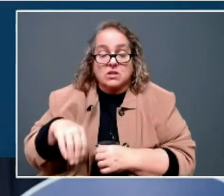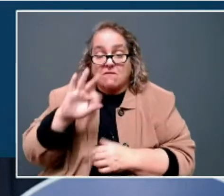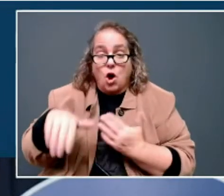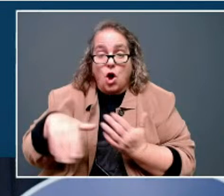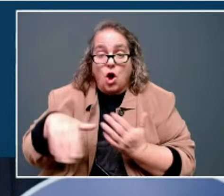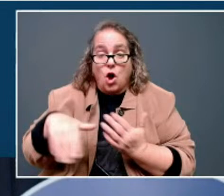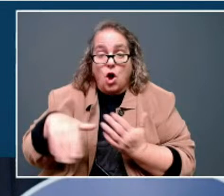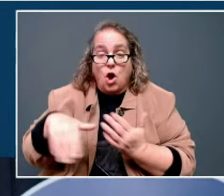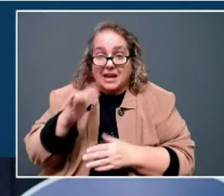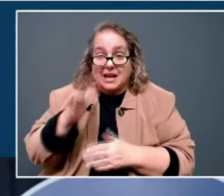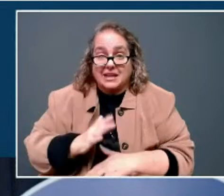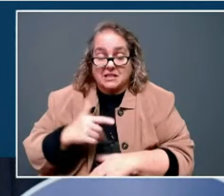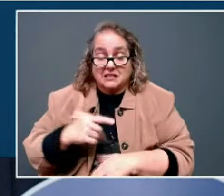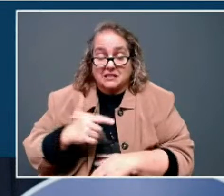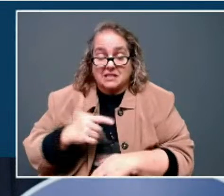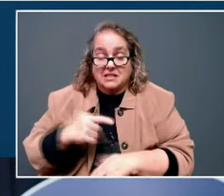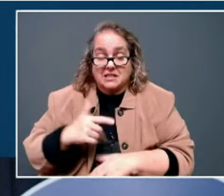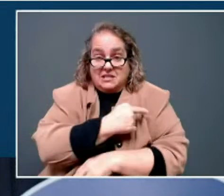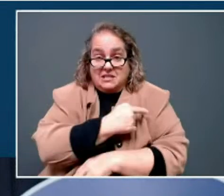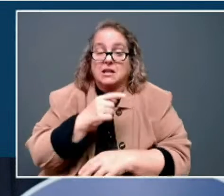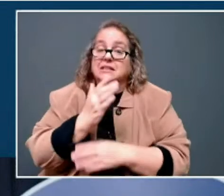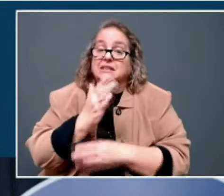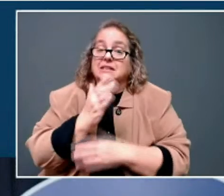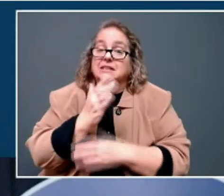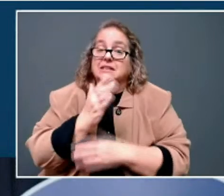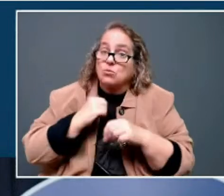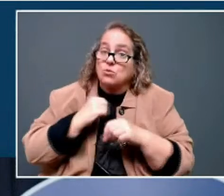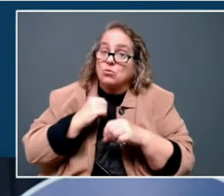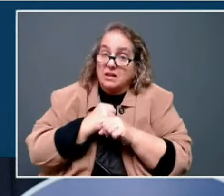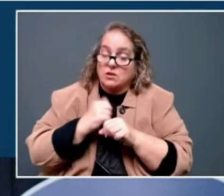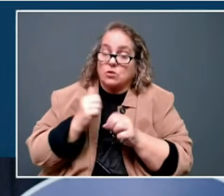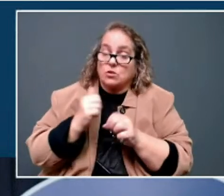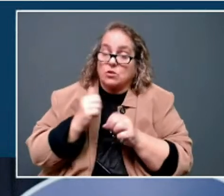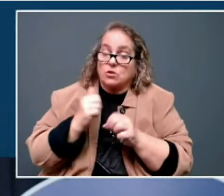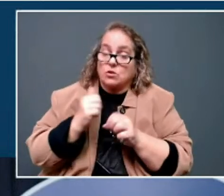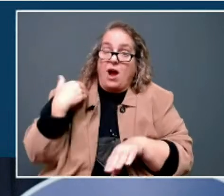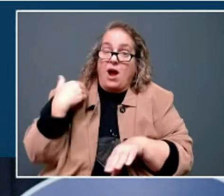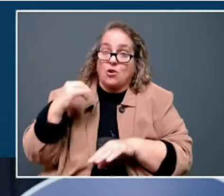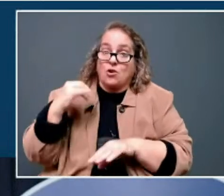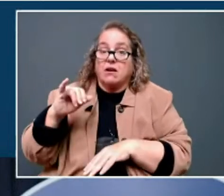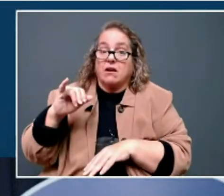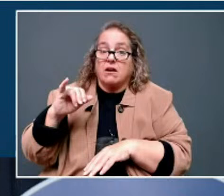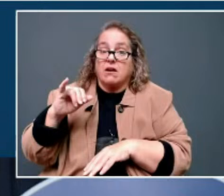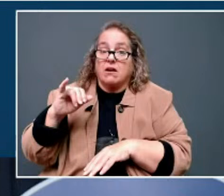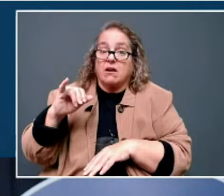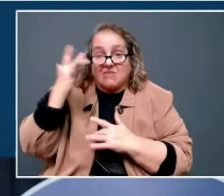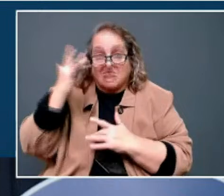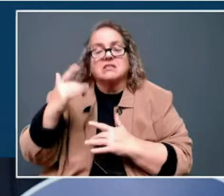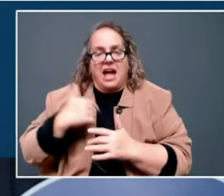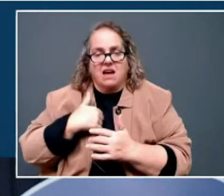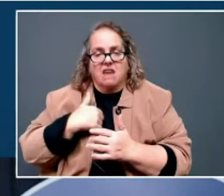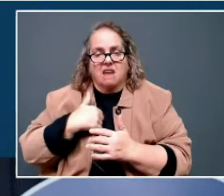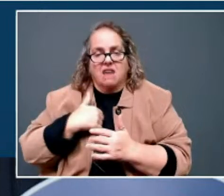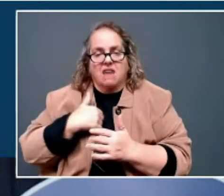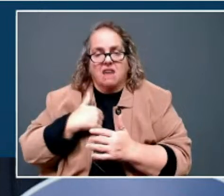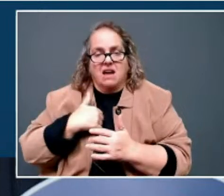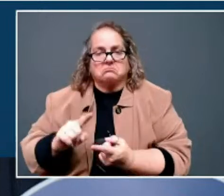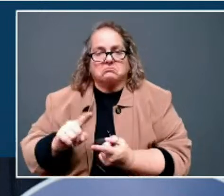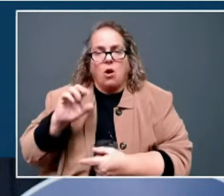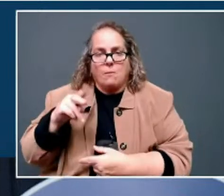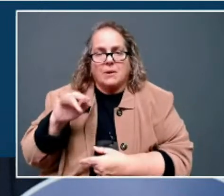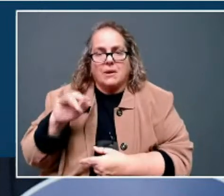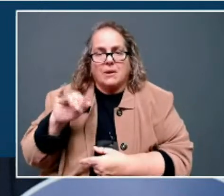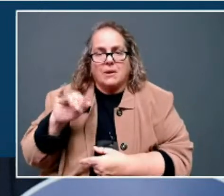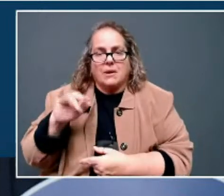vaccinated, plus some protective value of prior infections, has helped to blunt the proportion of Omicron cases with severe